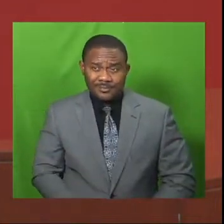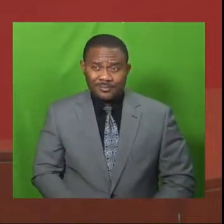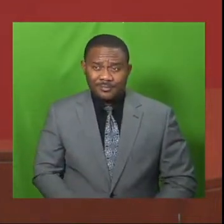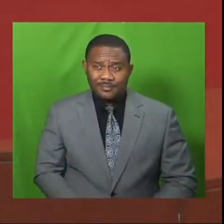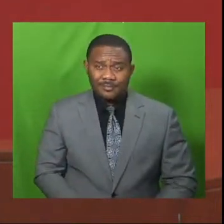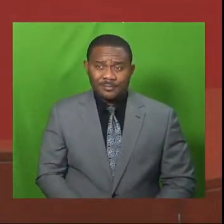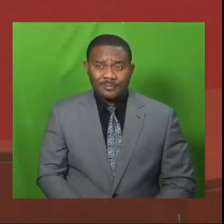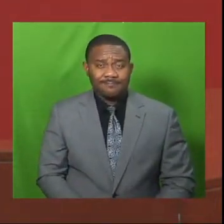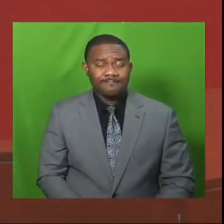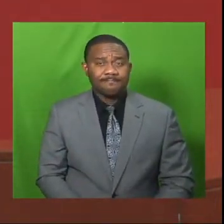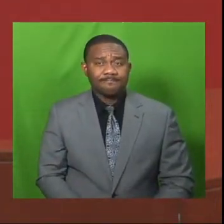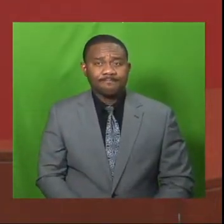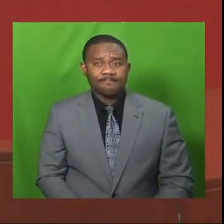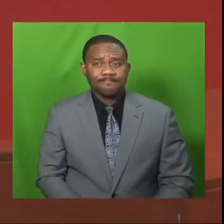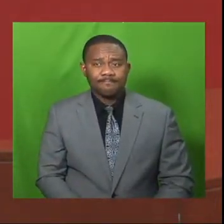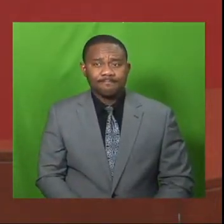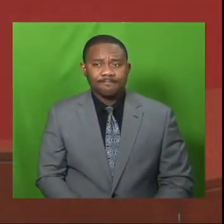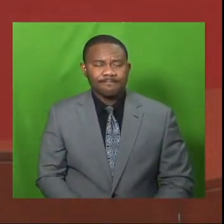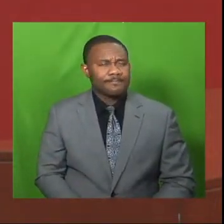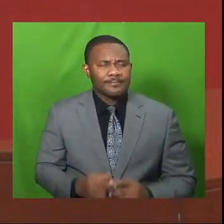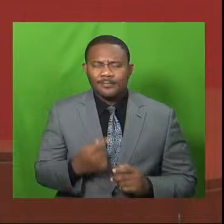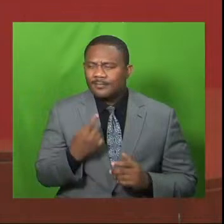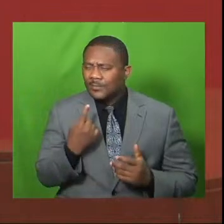Honorable, who is very